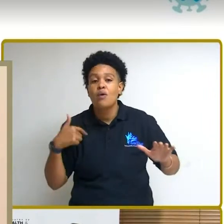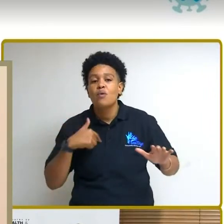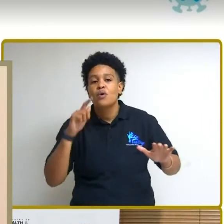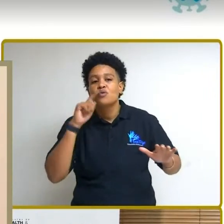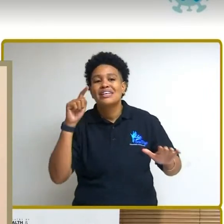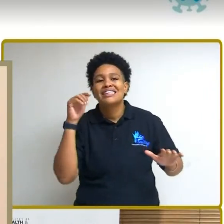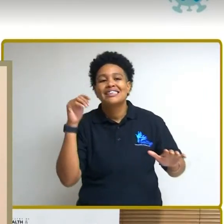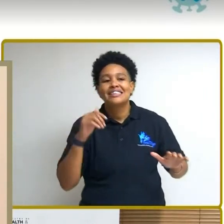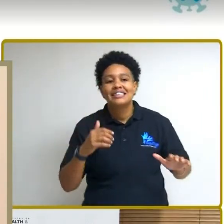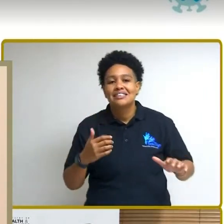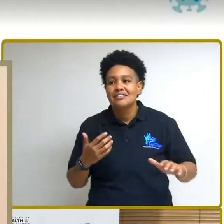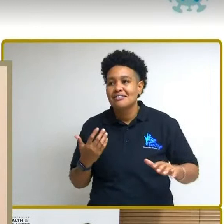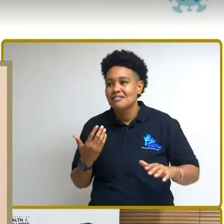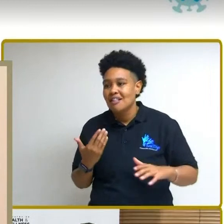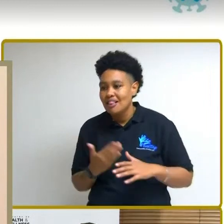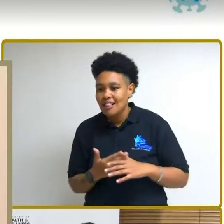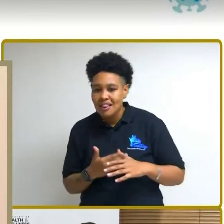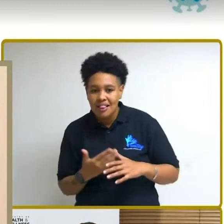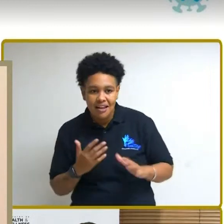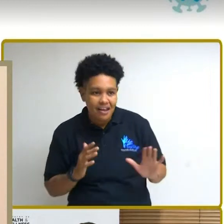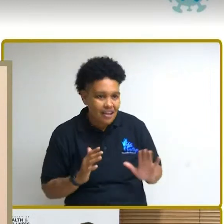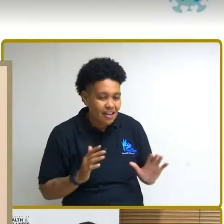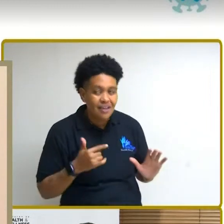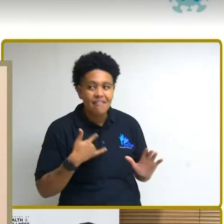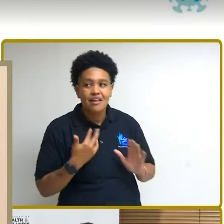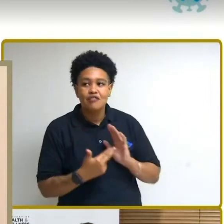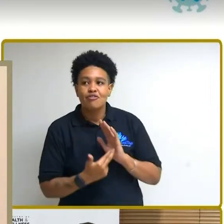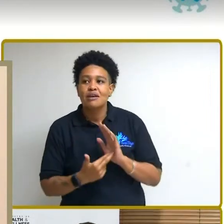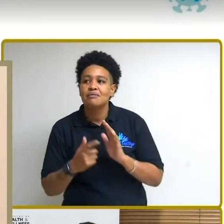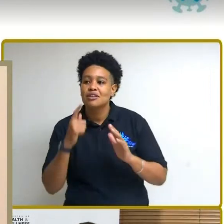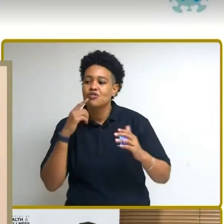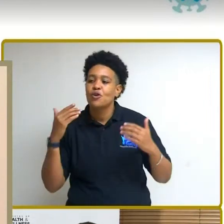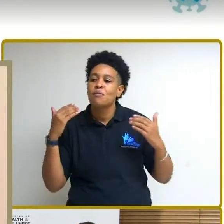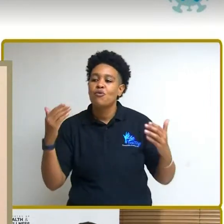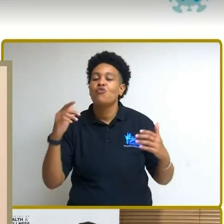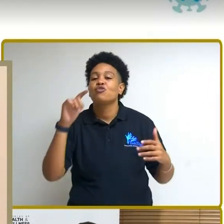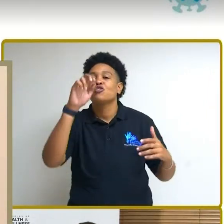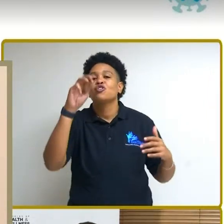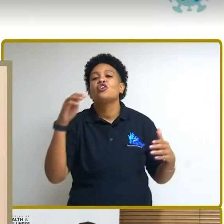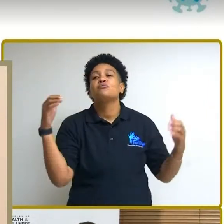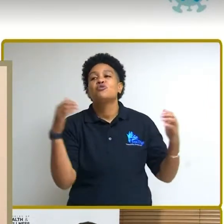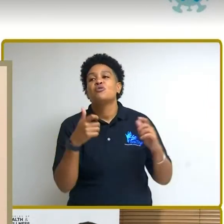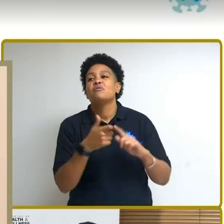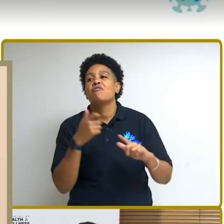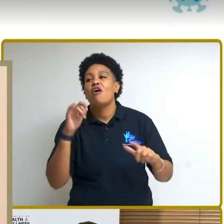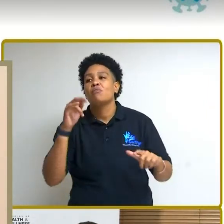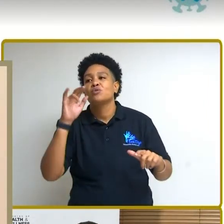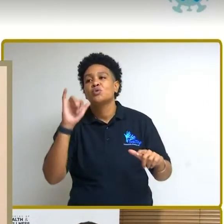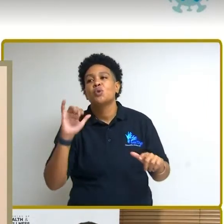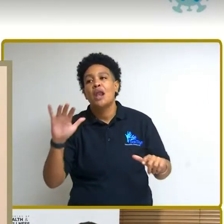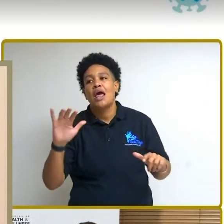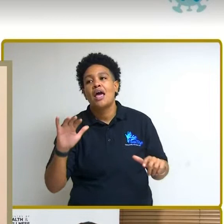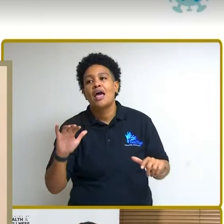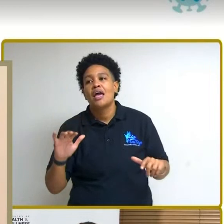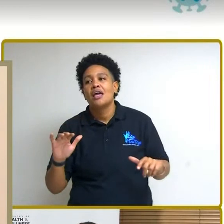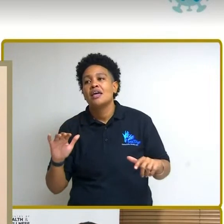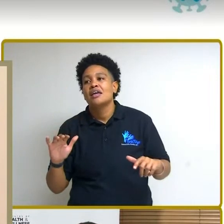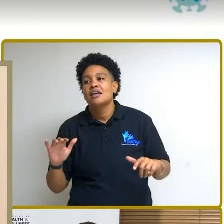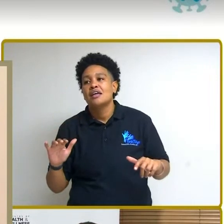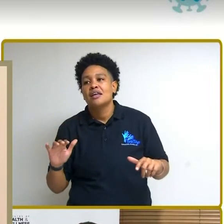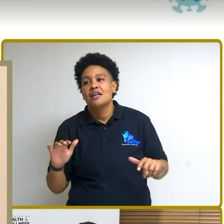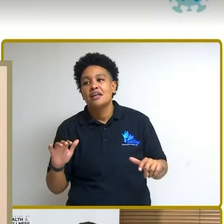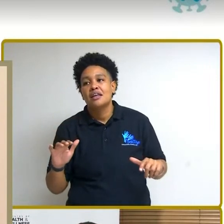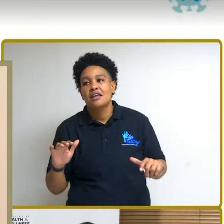been agitating, making representation to move the tourism sector from July up to